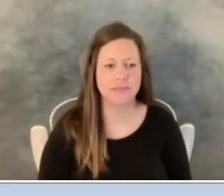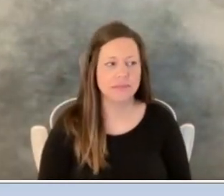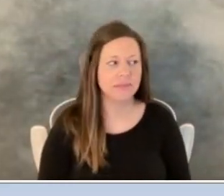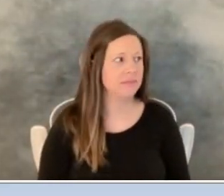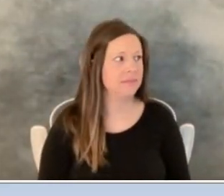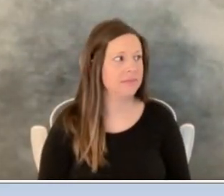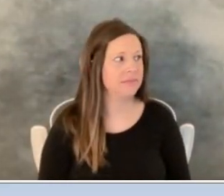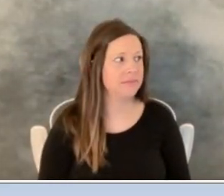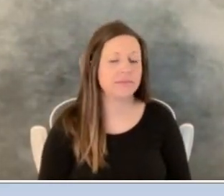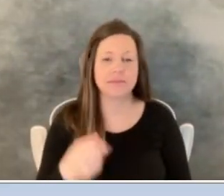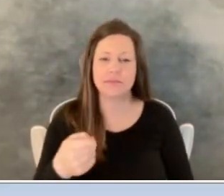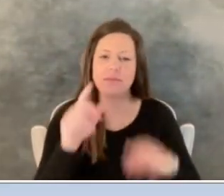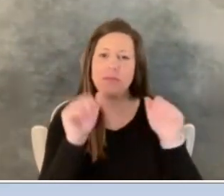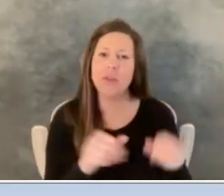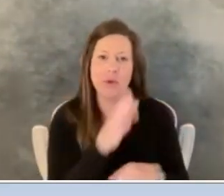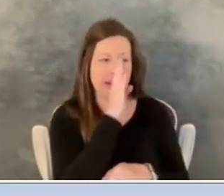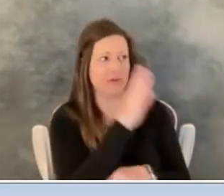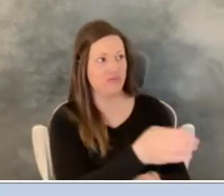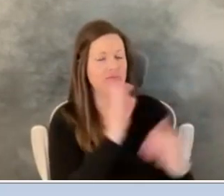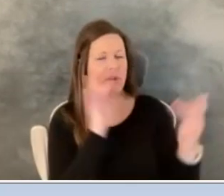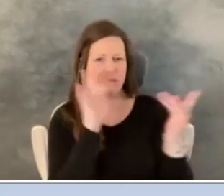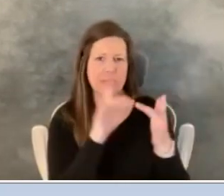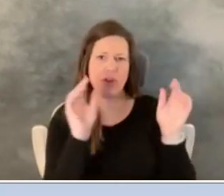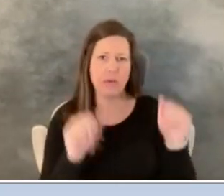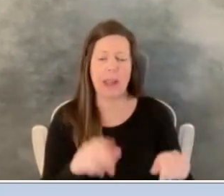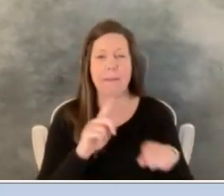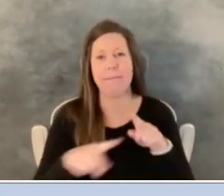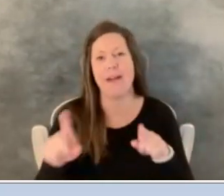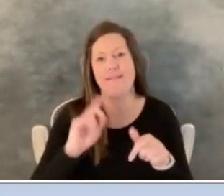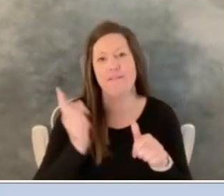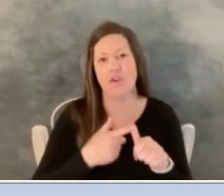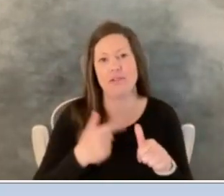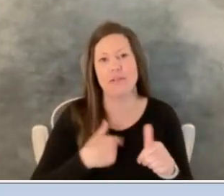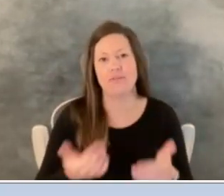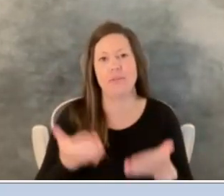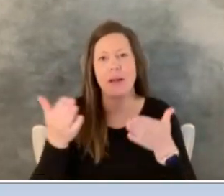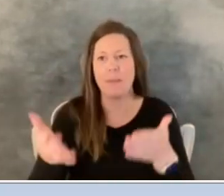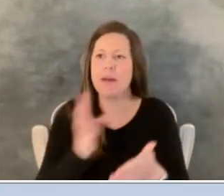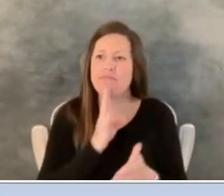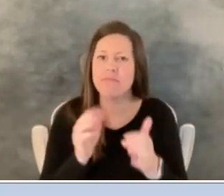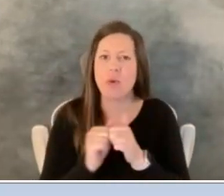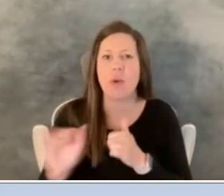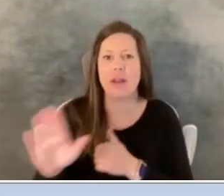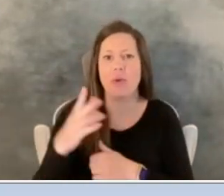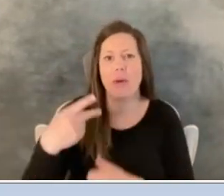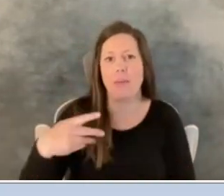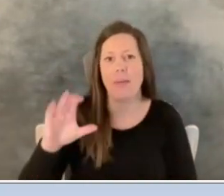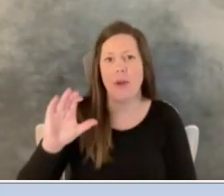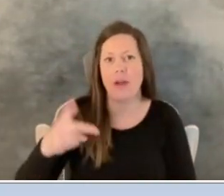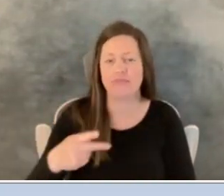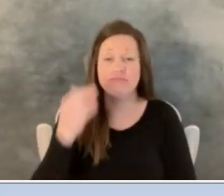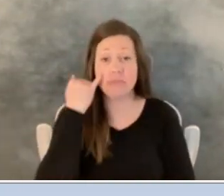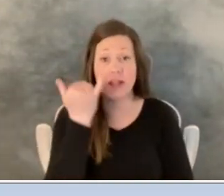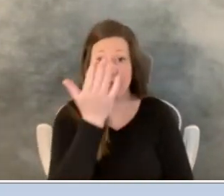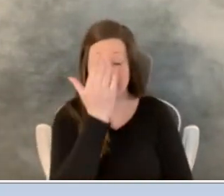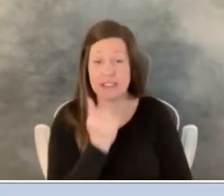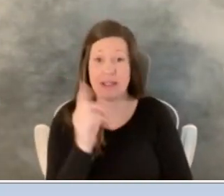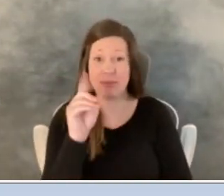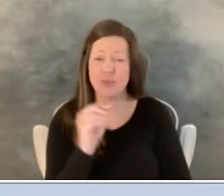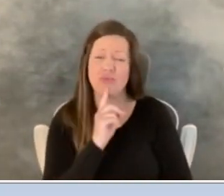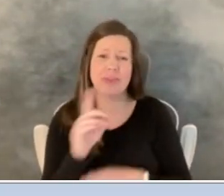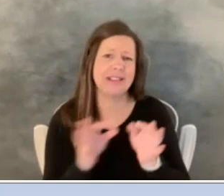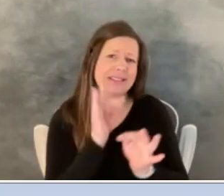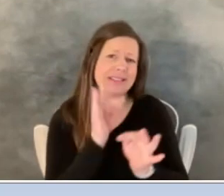us directly, but I would recommend talk to your primary care doctors. If you have any sleep disorders, they are very simple testing